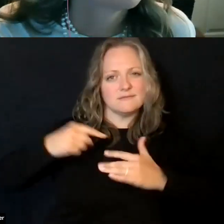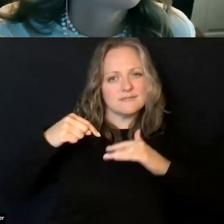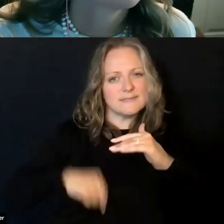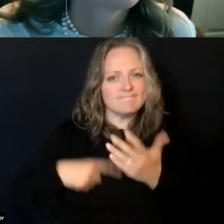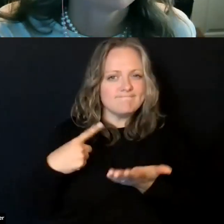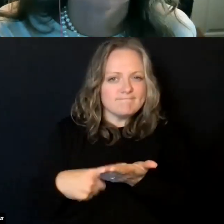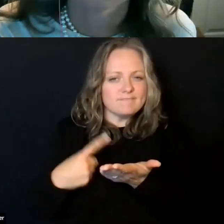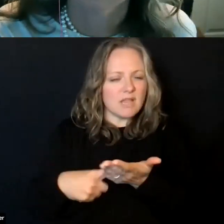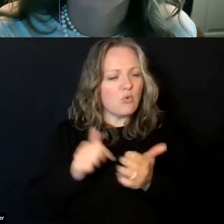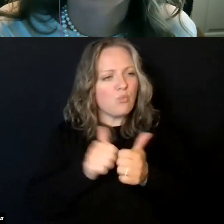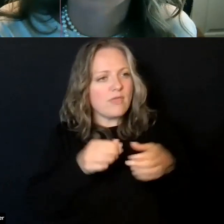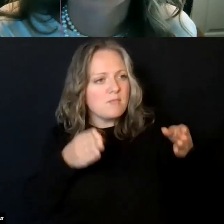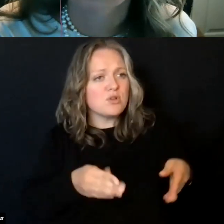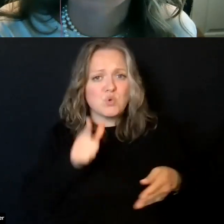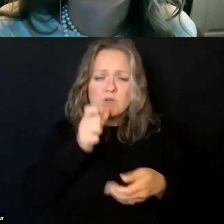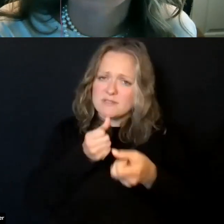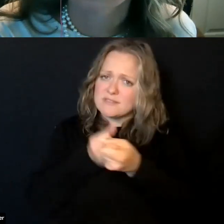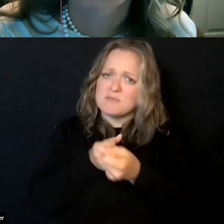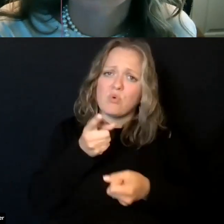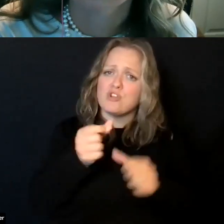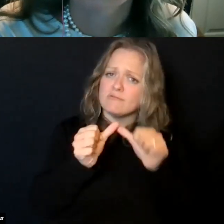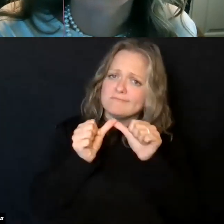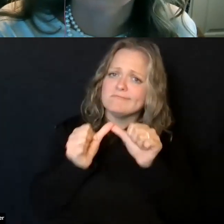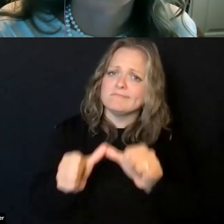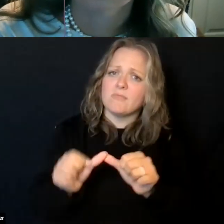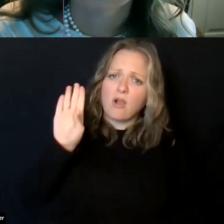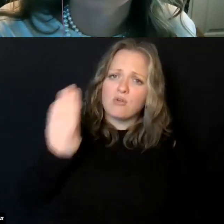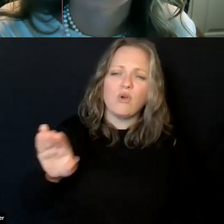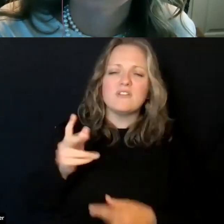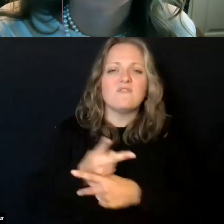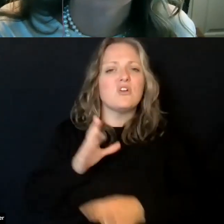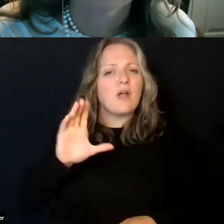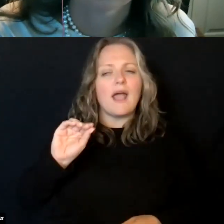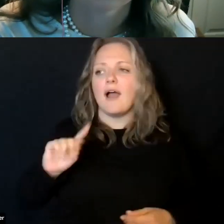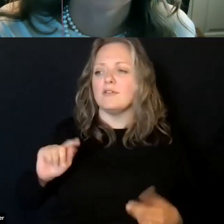who can be supportive on an ongoing basis to really figure out what's going on.